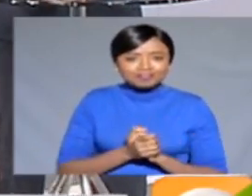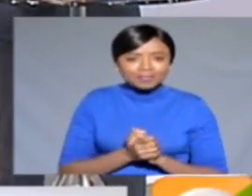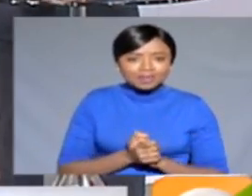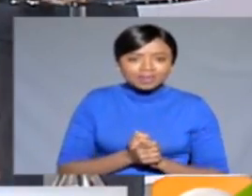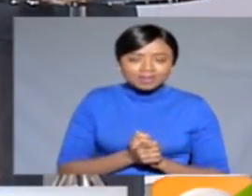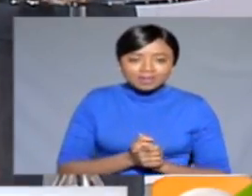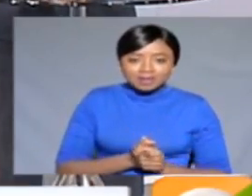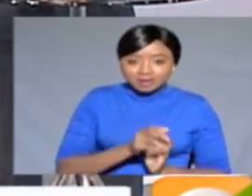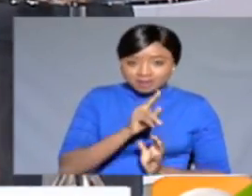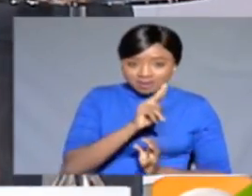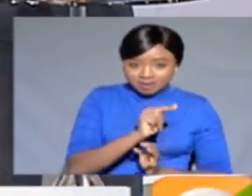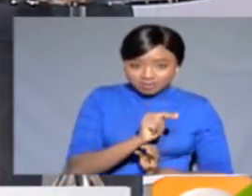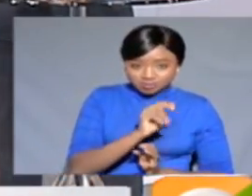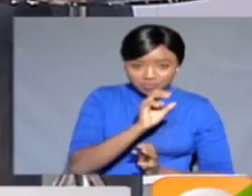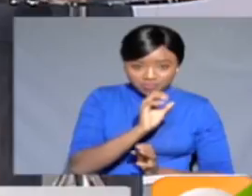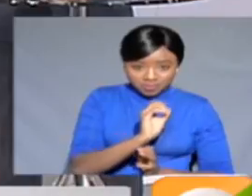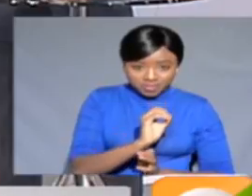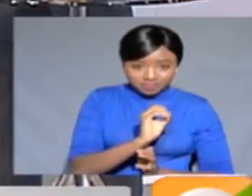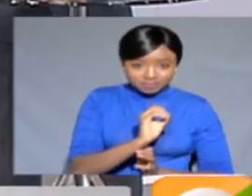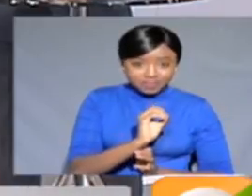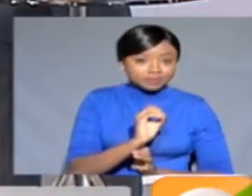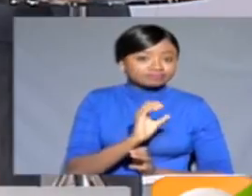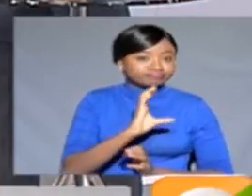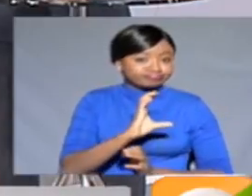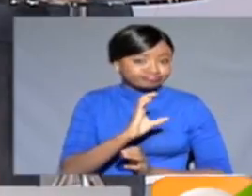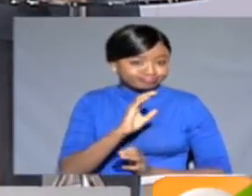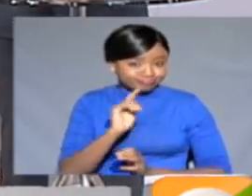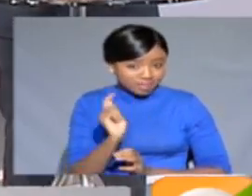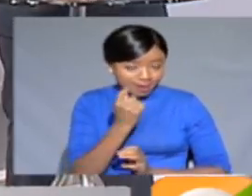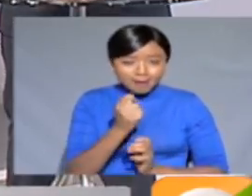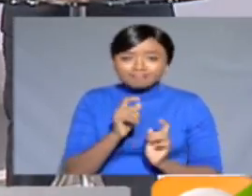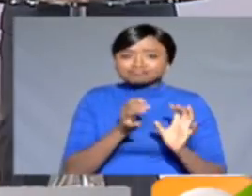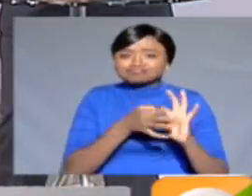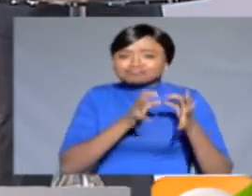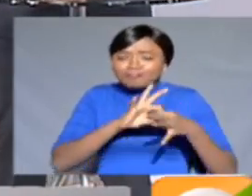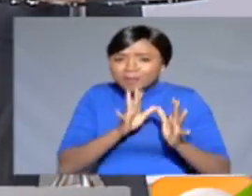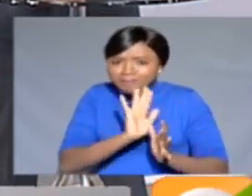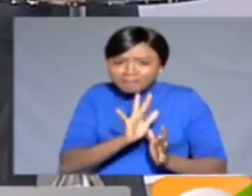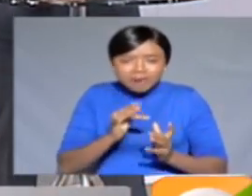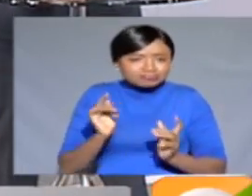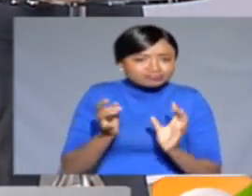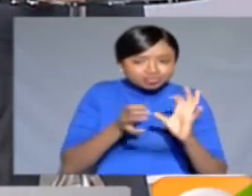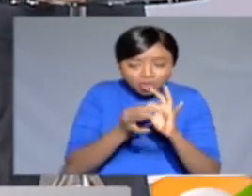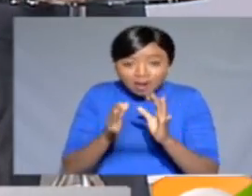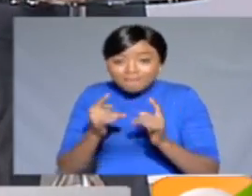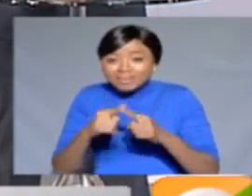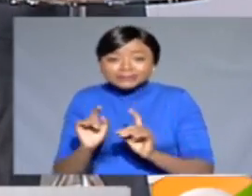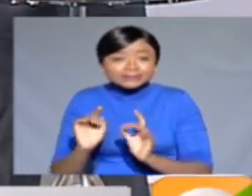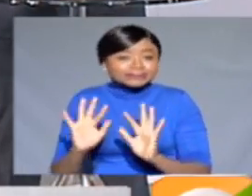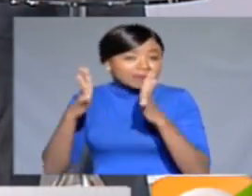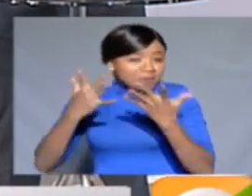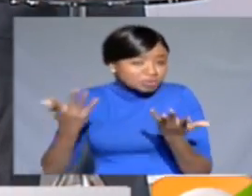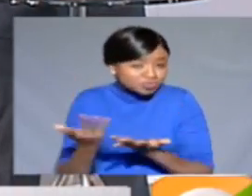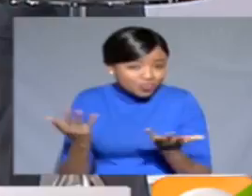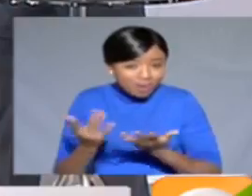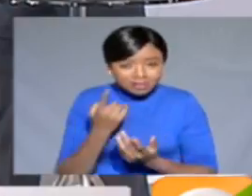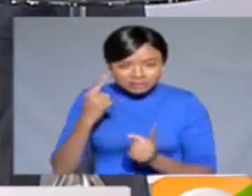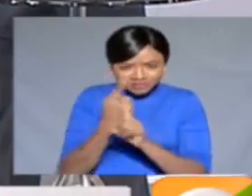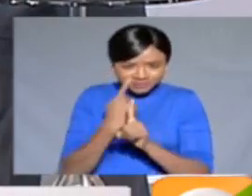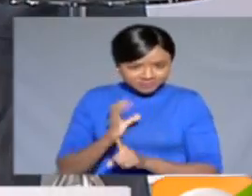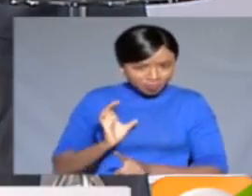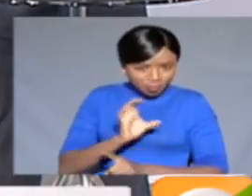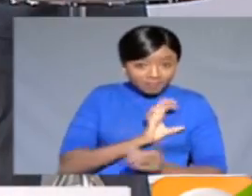Olympic associations across the world in celebrating the Olympic Day. The event held at the Jamhuri High School saw affiliates of the National Olympic